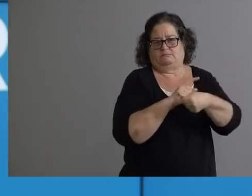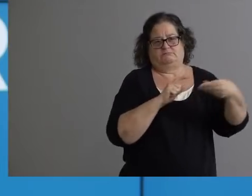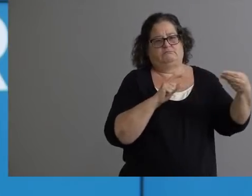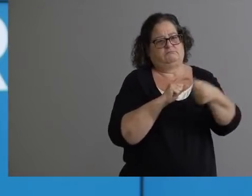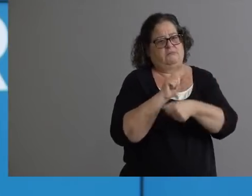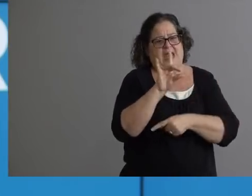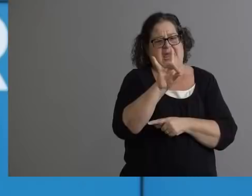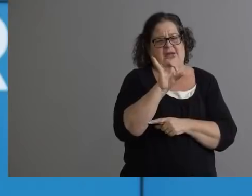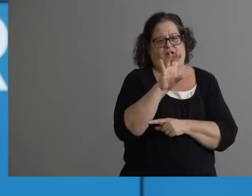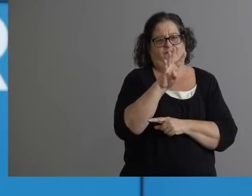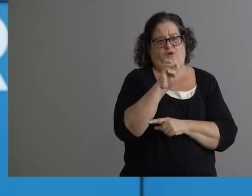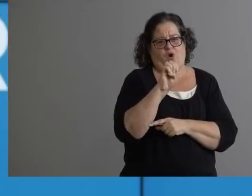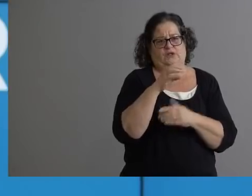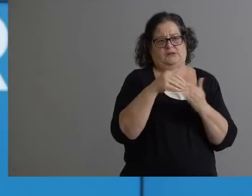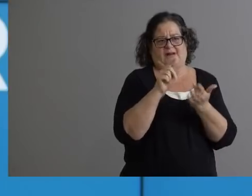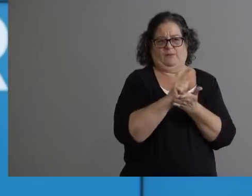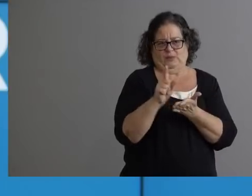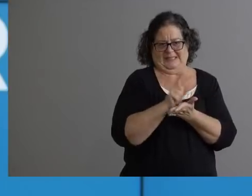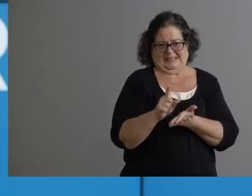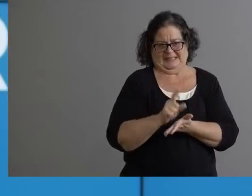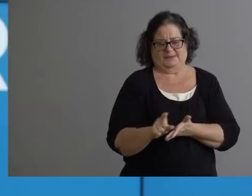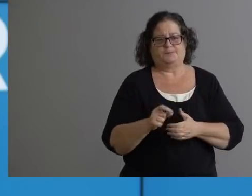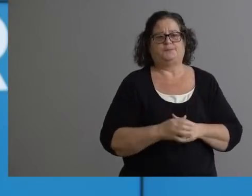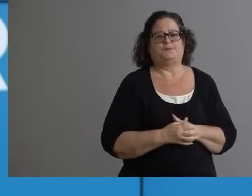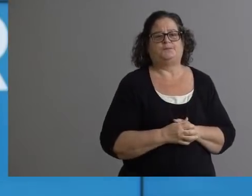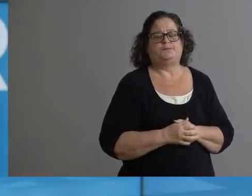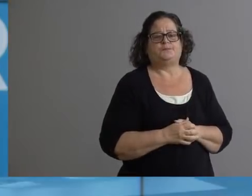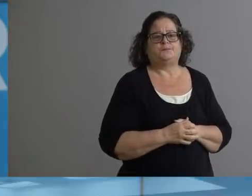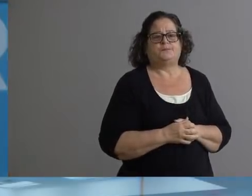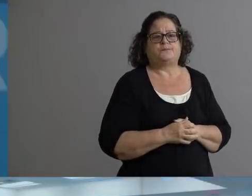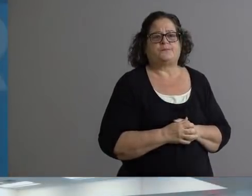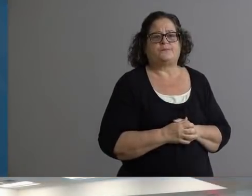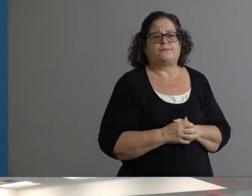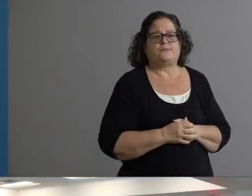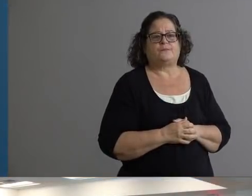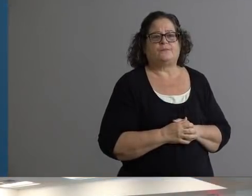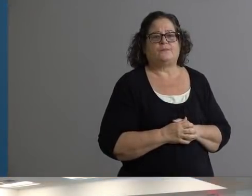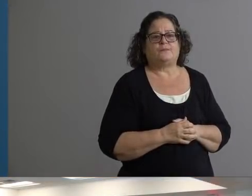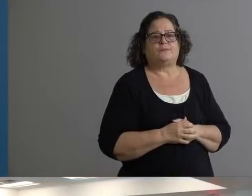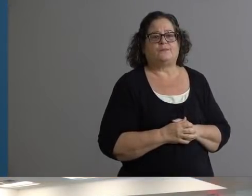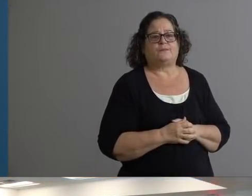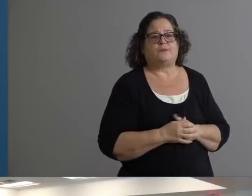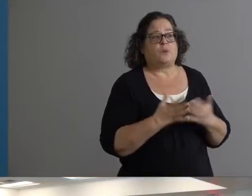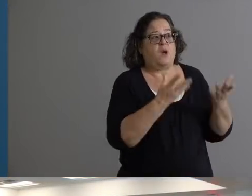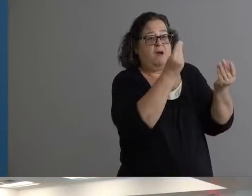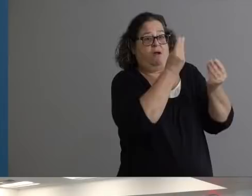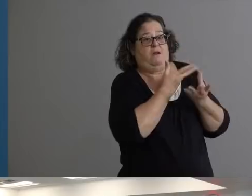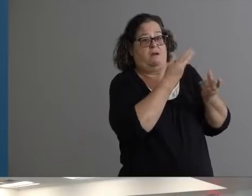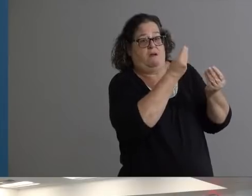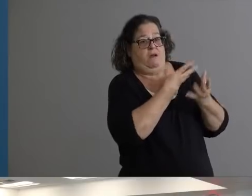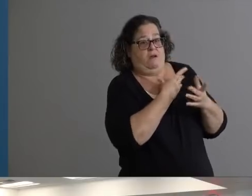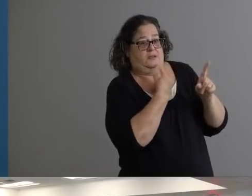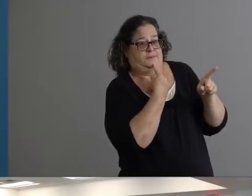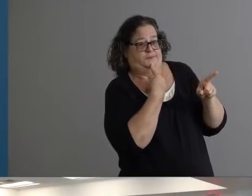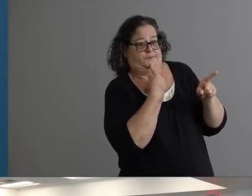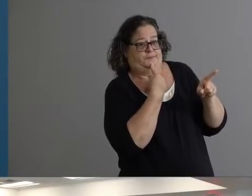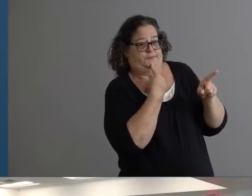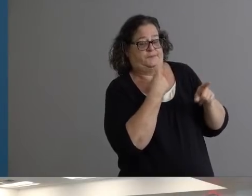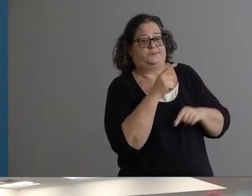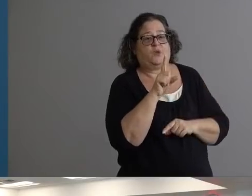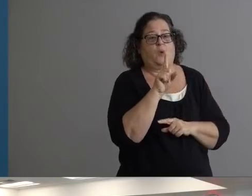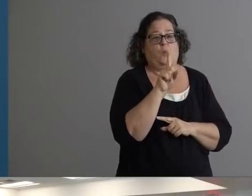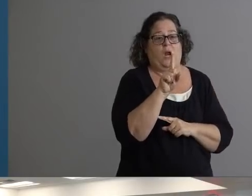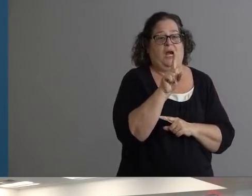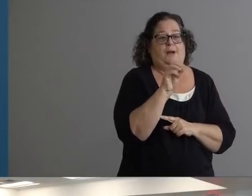shared with us is 1% of folks are in arrears or